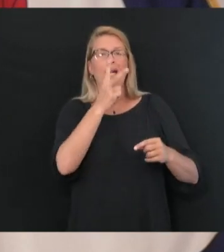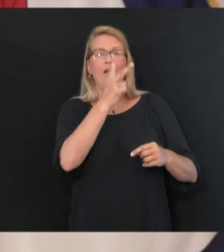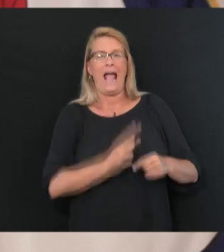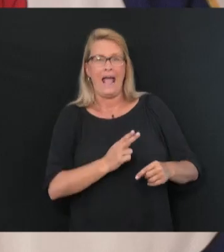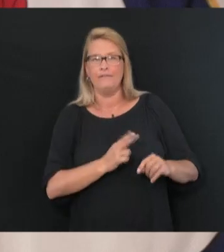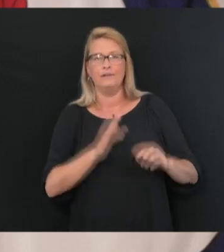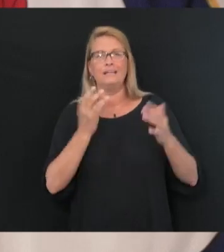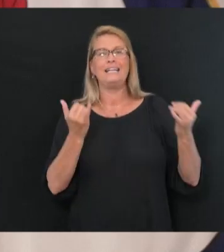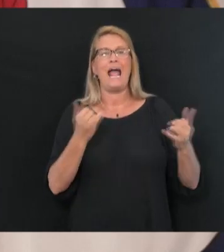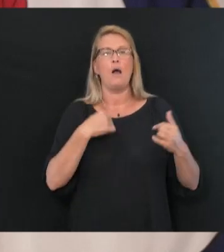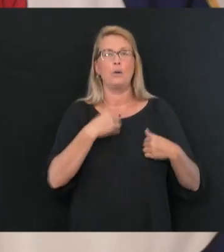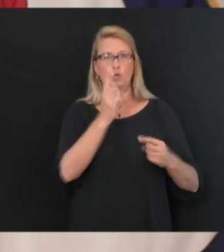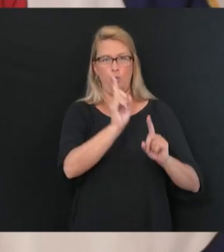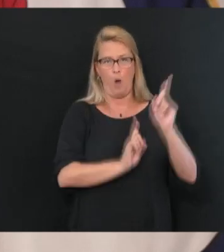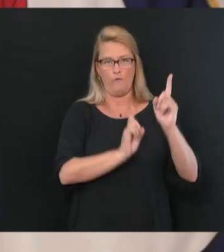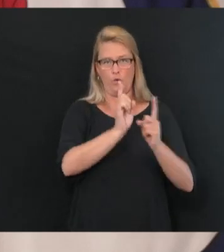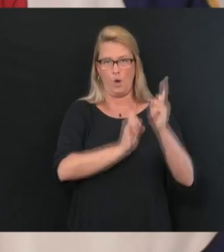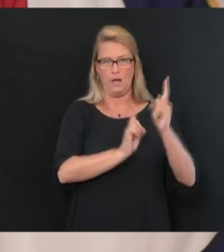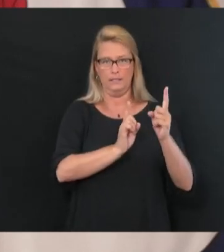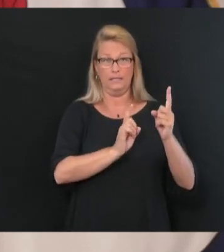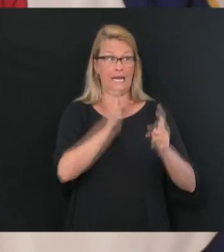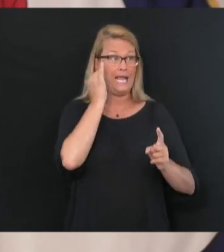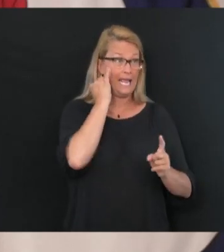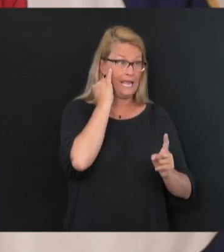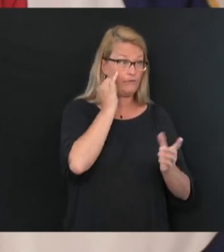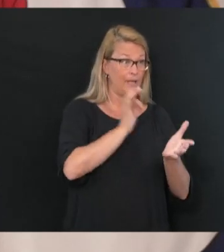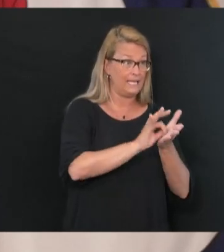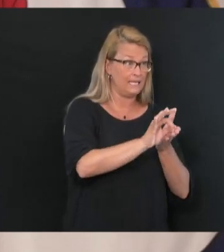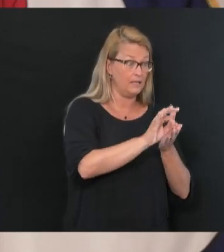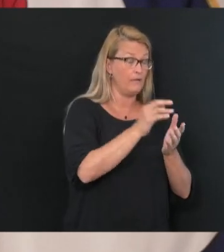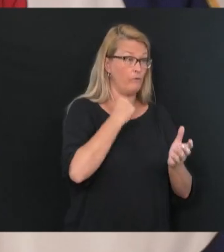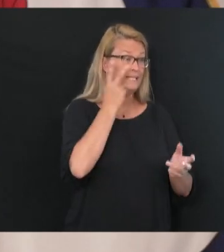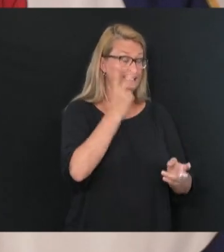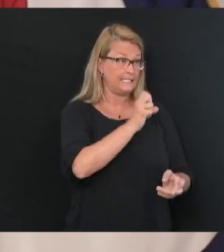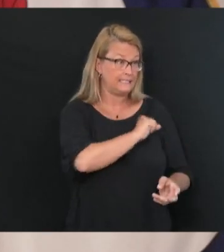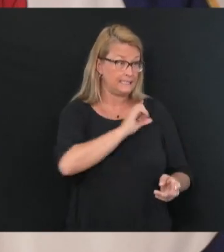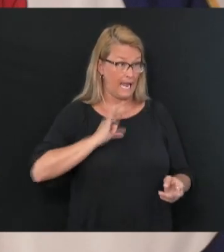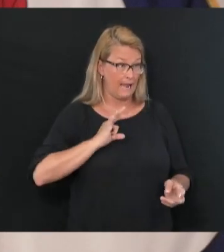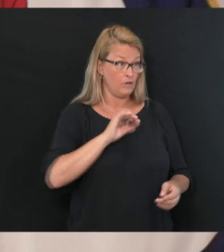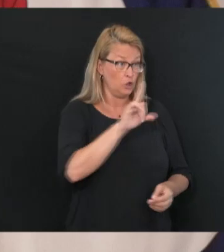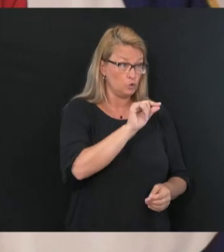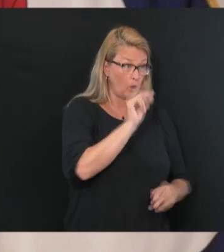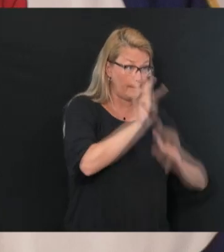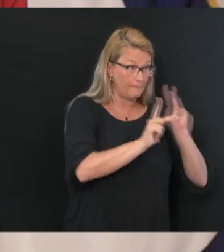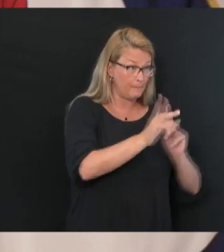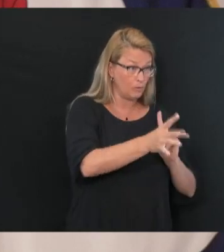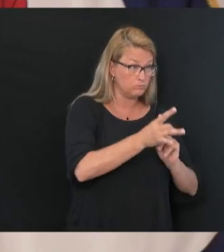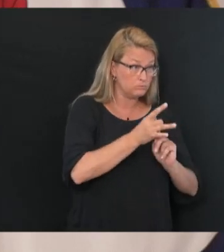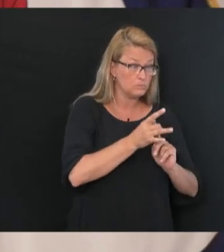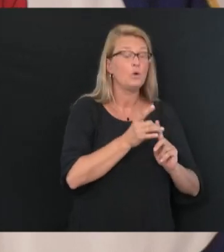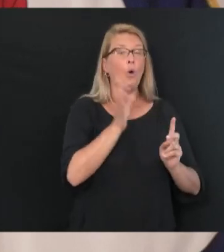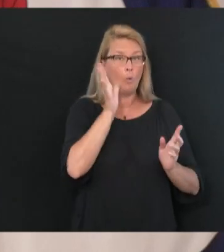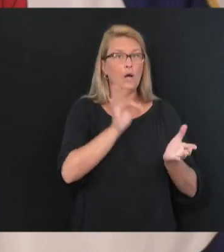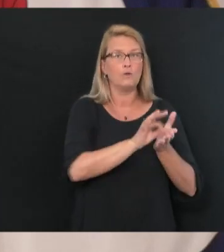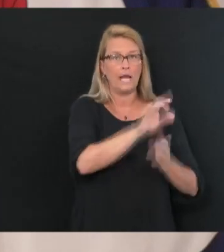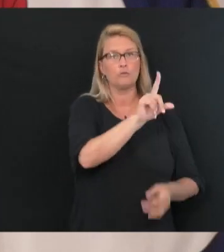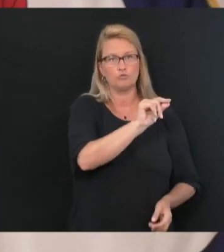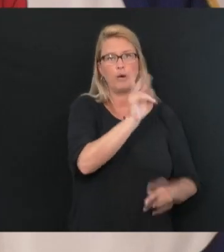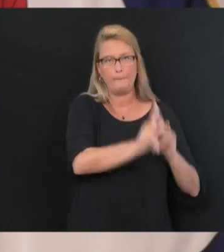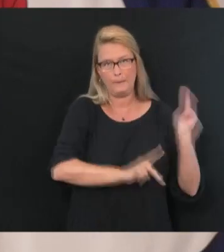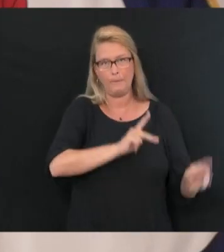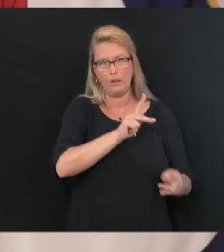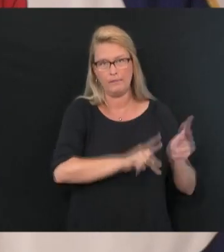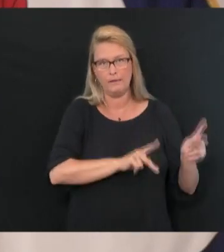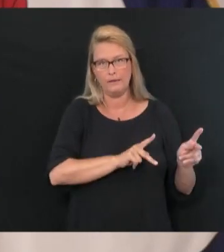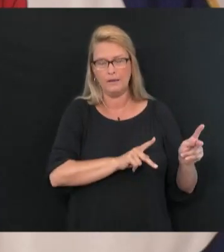one for one. In other words, if there's 20, we count it as 20. And the reason we're doing that is we can't get around the fact that